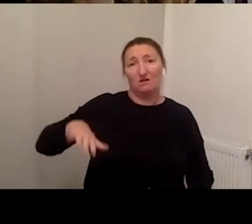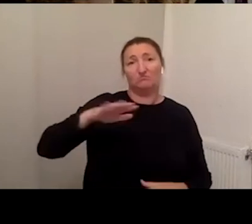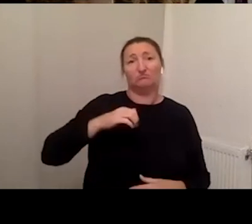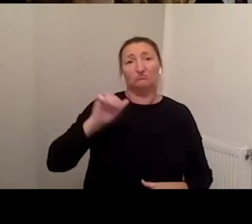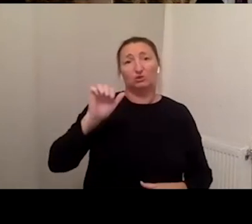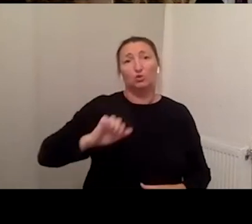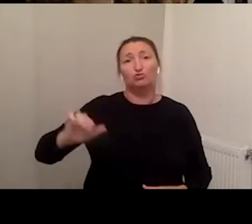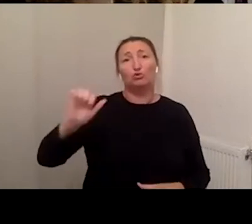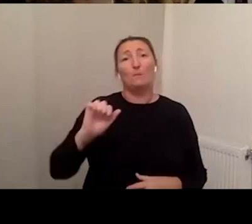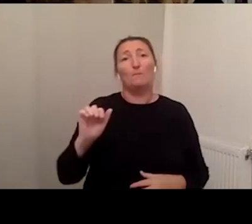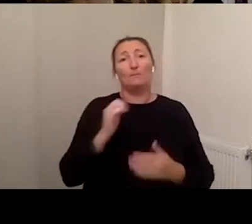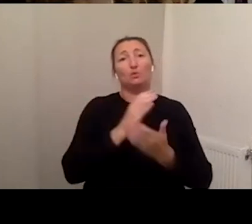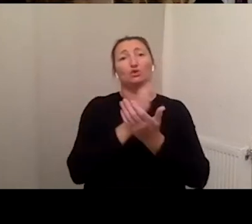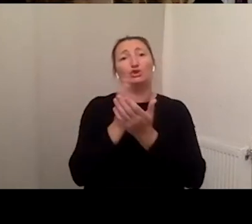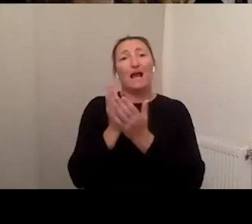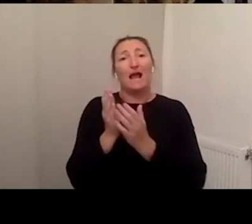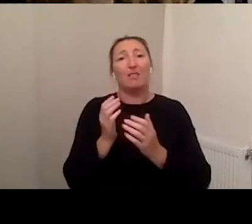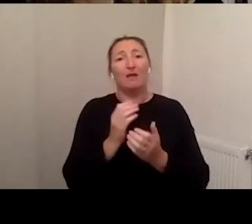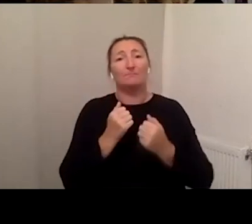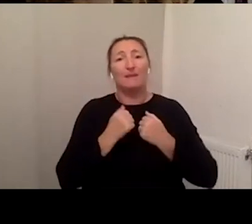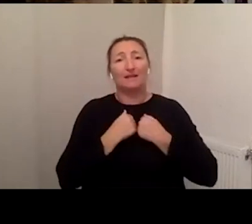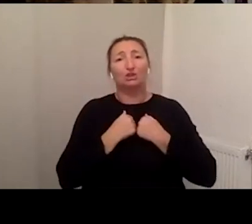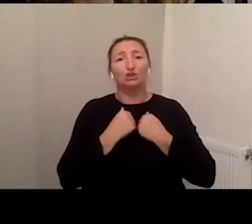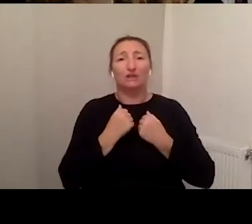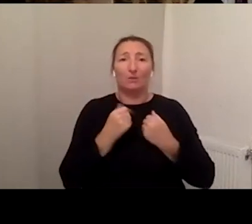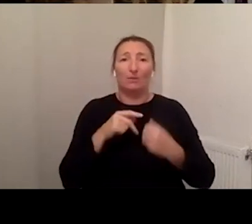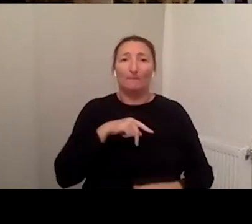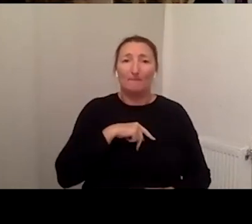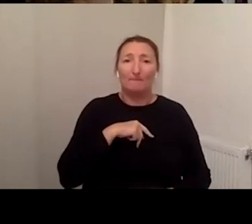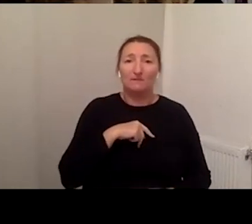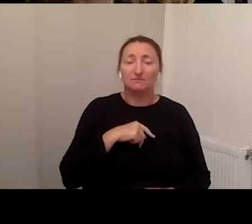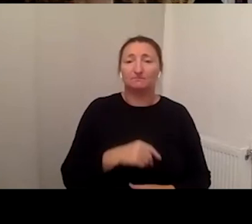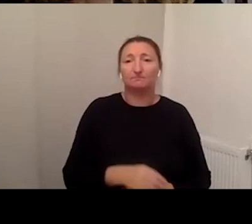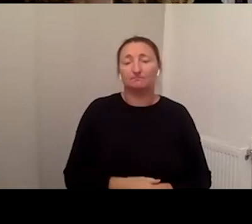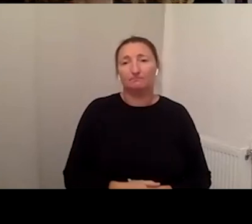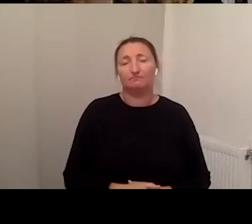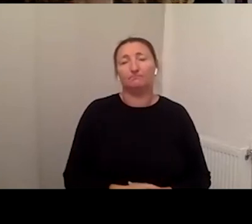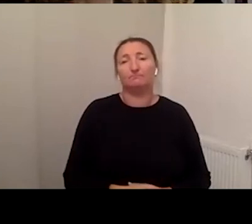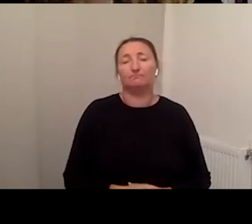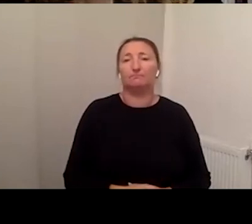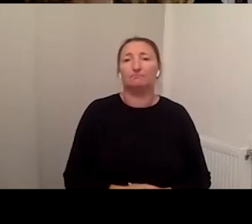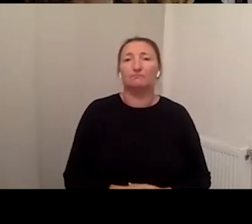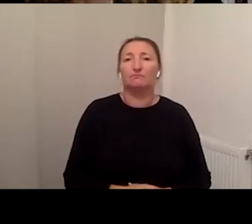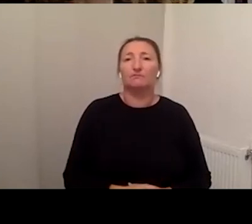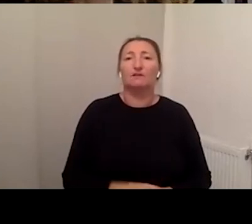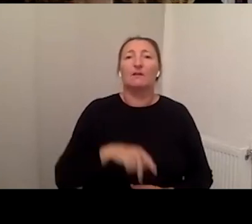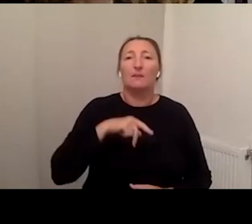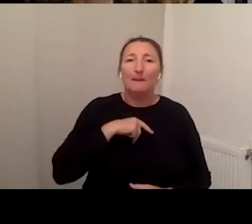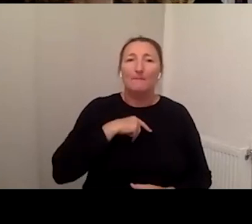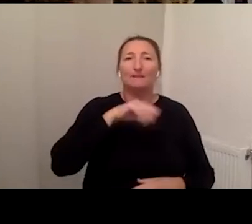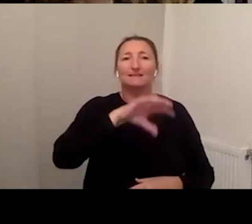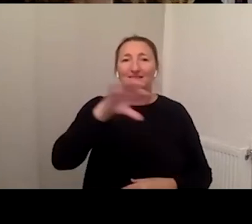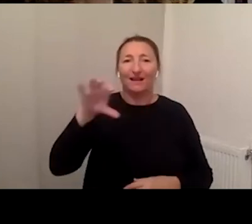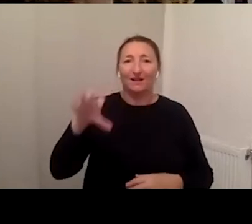they produce among their members. But of course, when the member states do the transposition, they have a lot